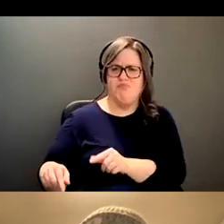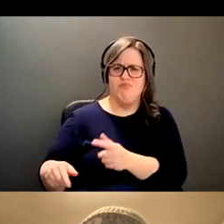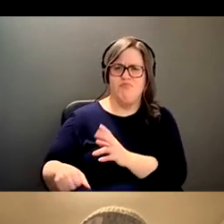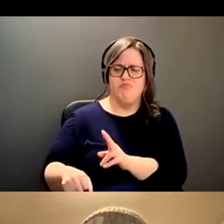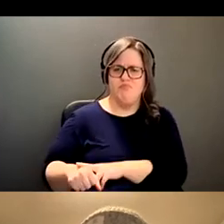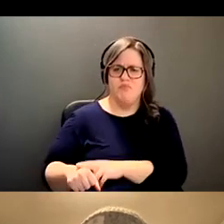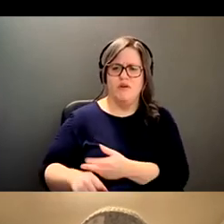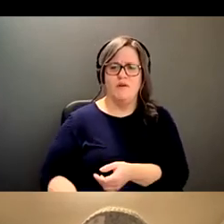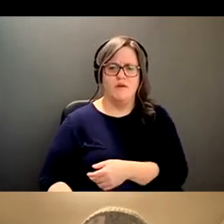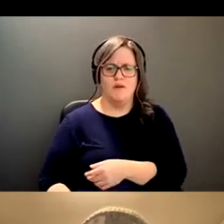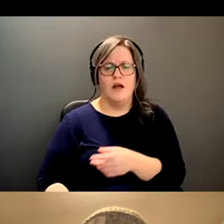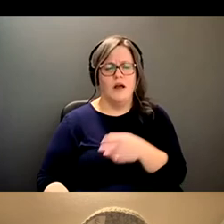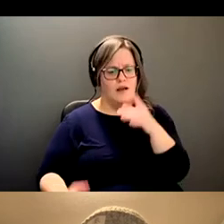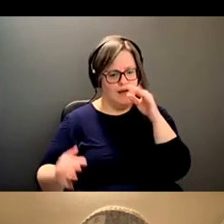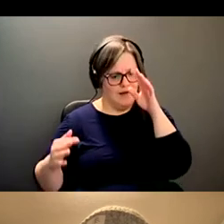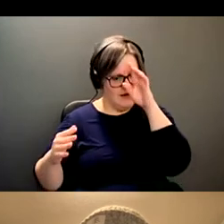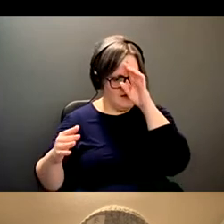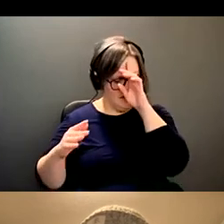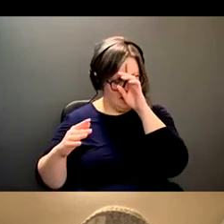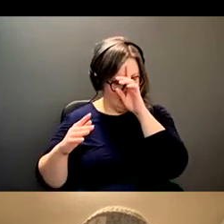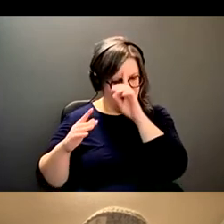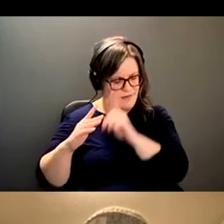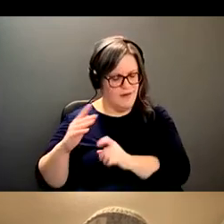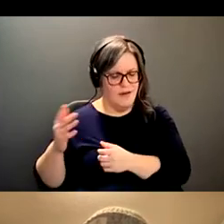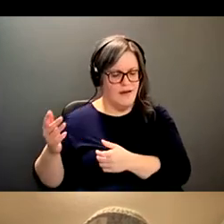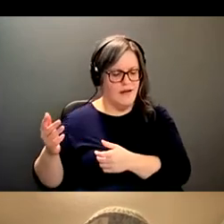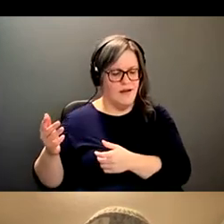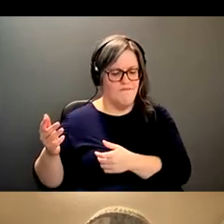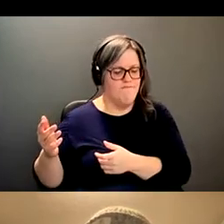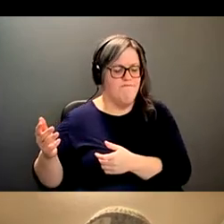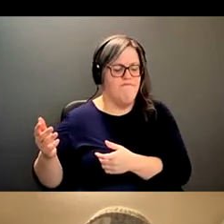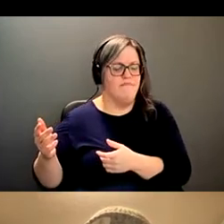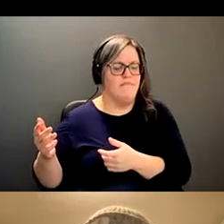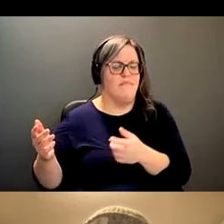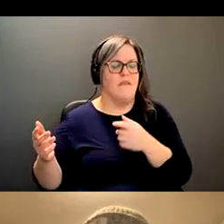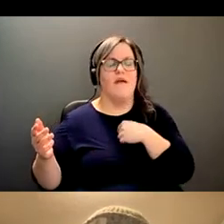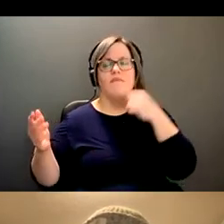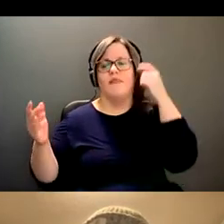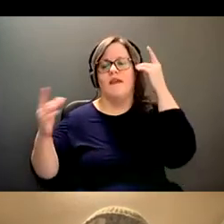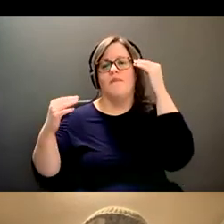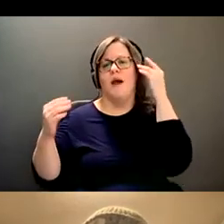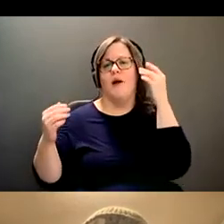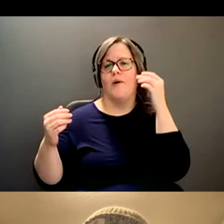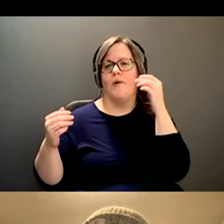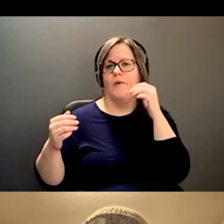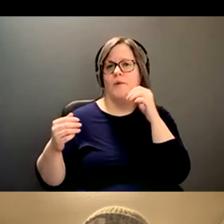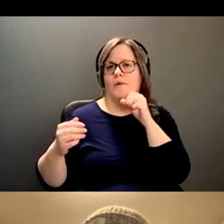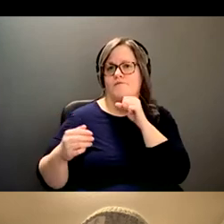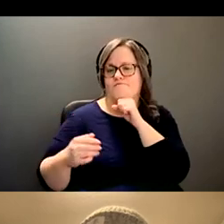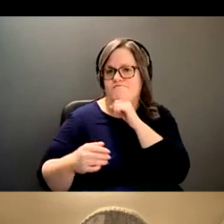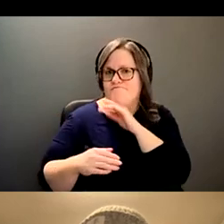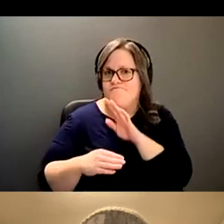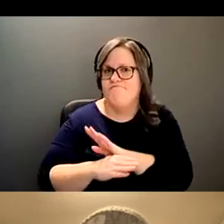yeah, my train of thought is going much towards like many of the like corruptions and abuses of power that I've